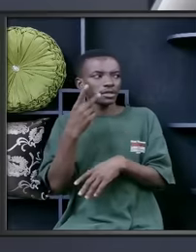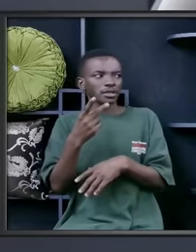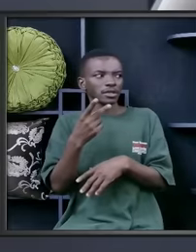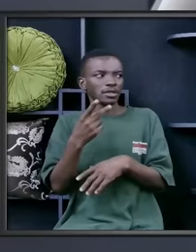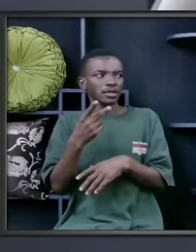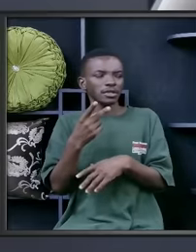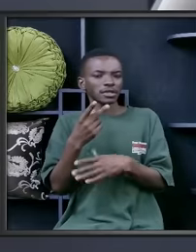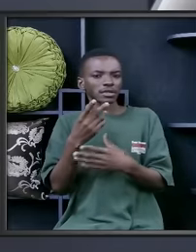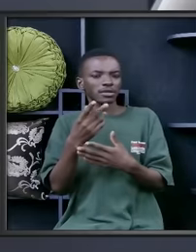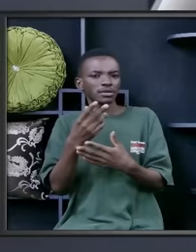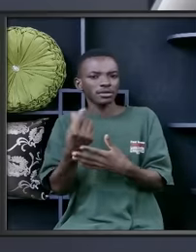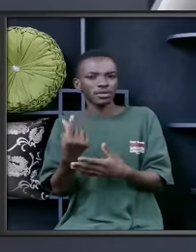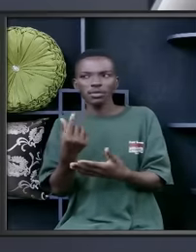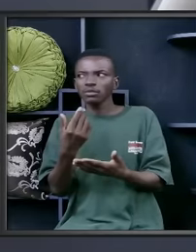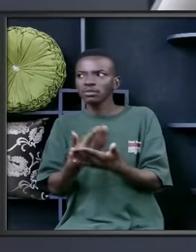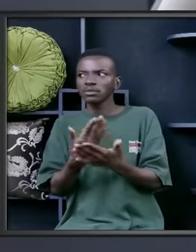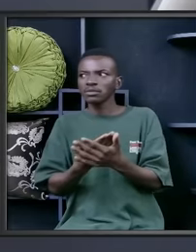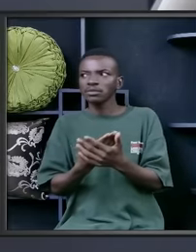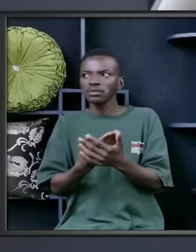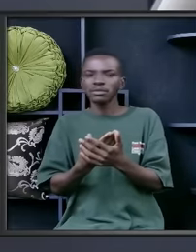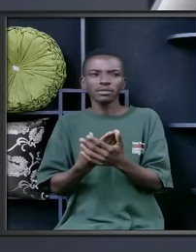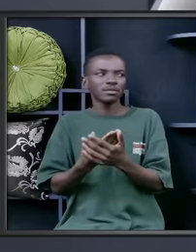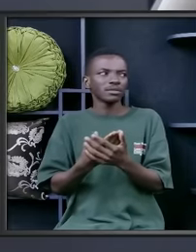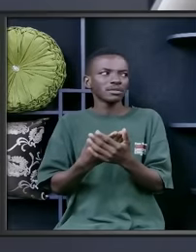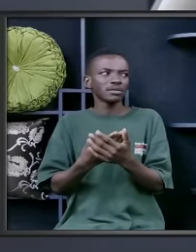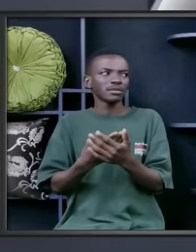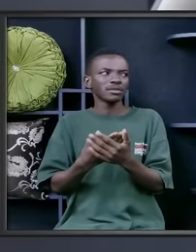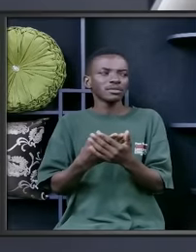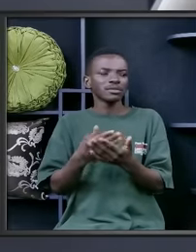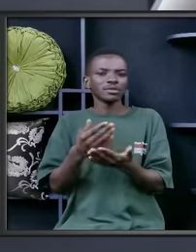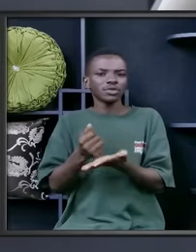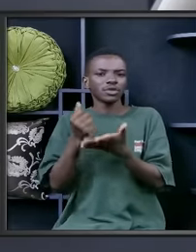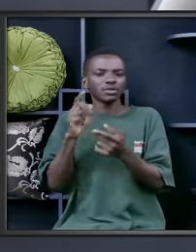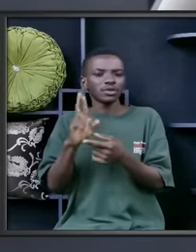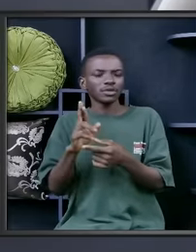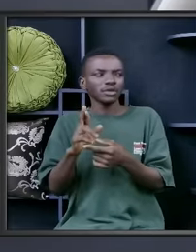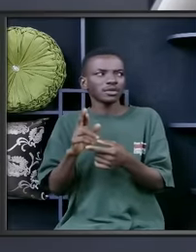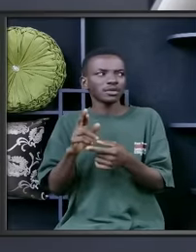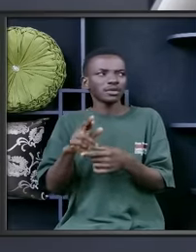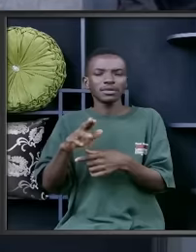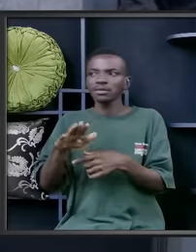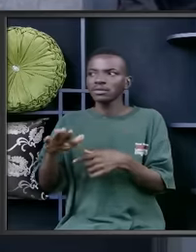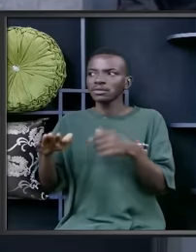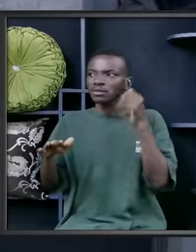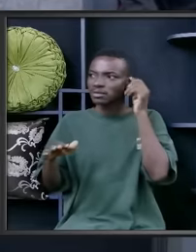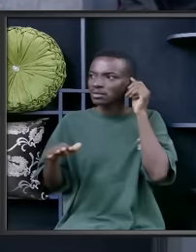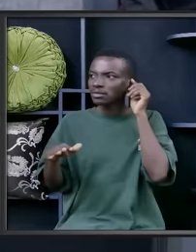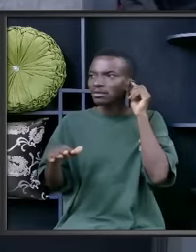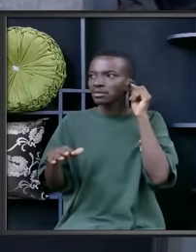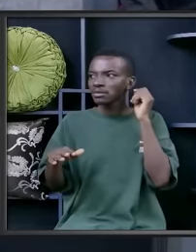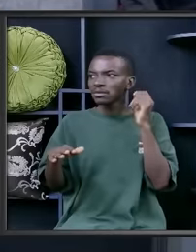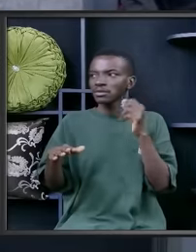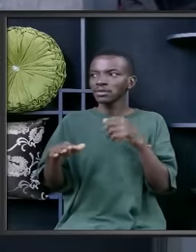money where I go take give you so that no, down for me. Thank you, sir. Now, you and your children, they this town for hotel since